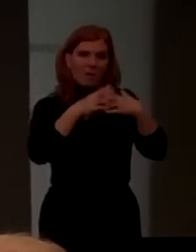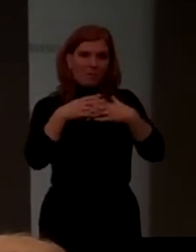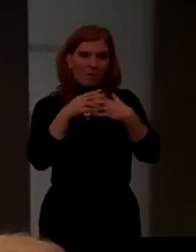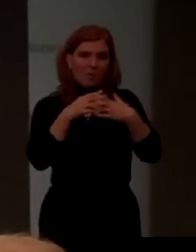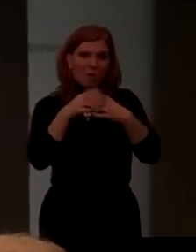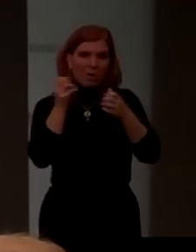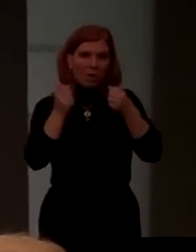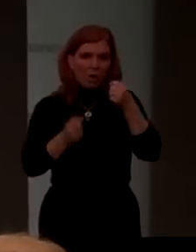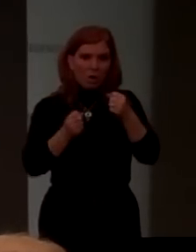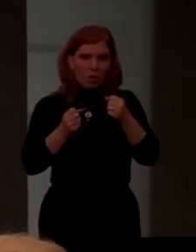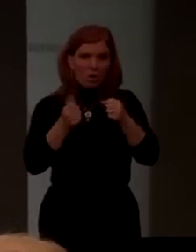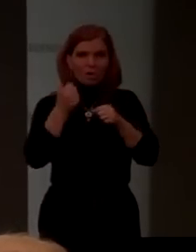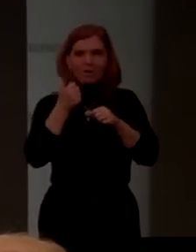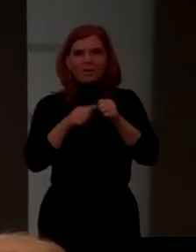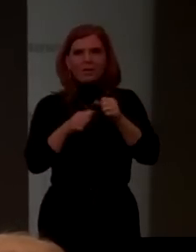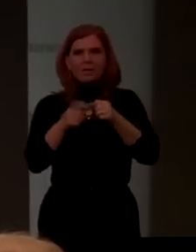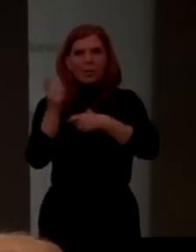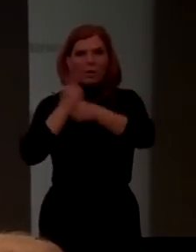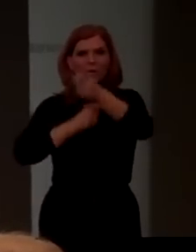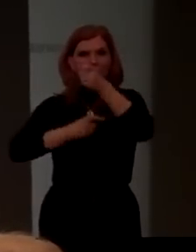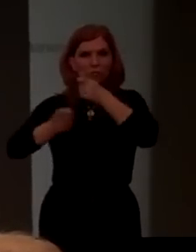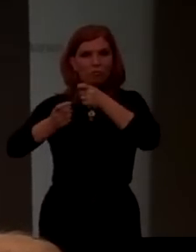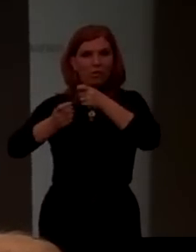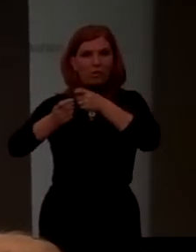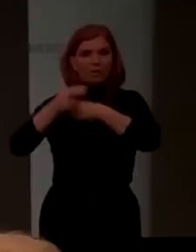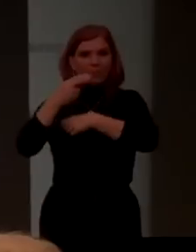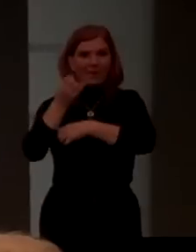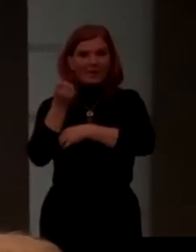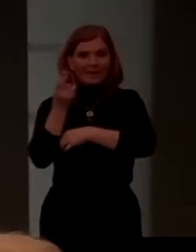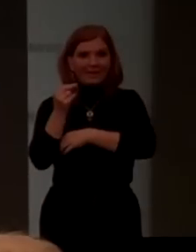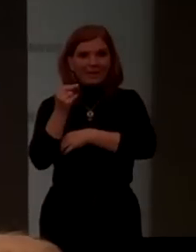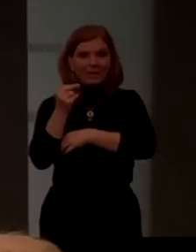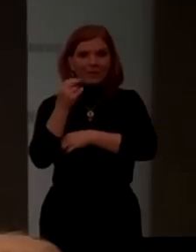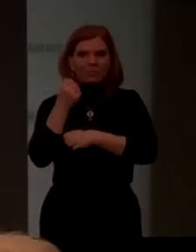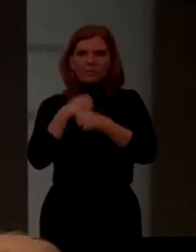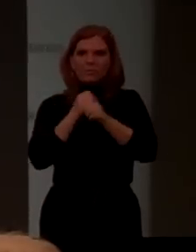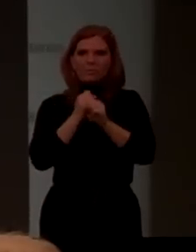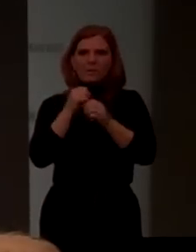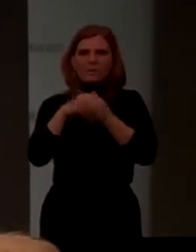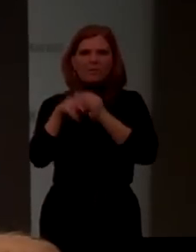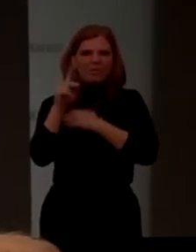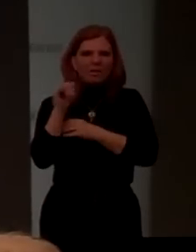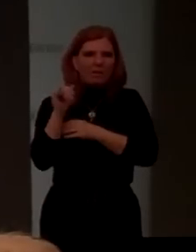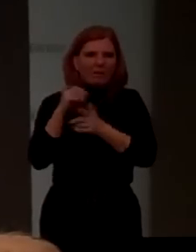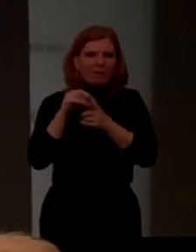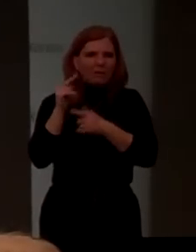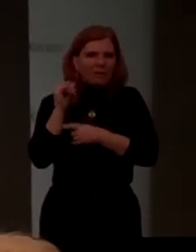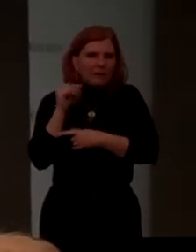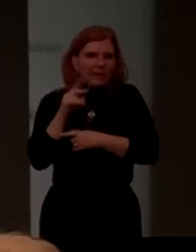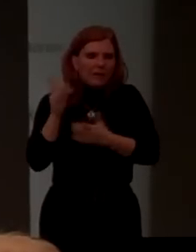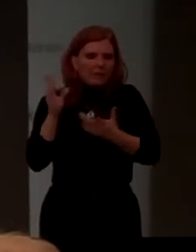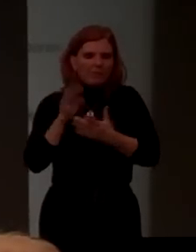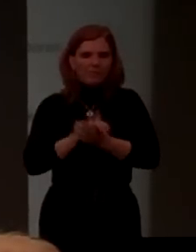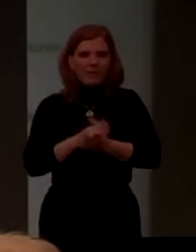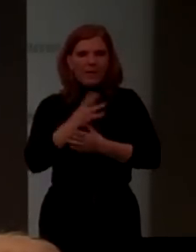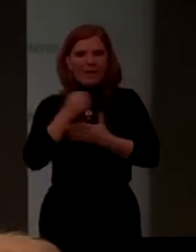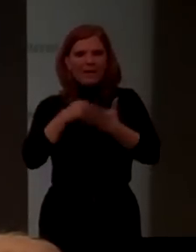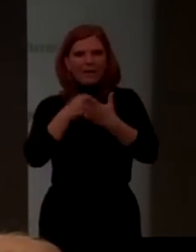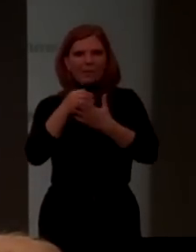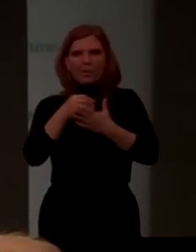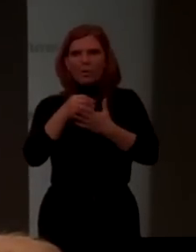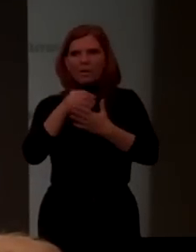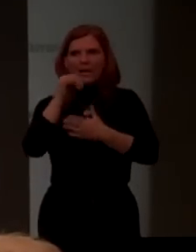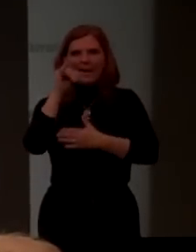traded my Nissan Altima in, which was made in, I think it was made in Kentucky or Indiana. And I bought an